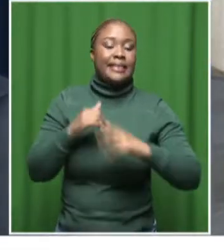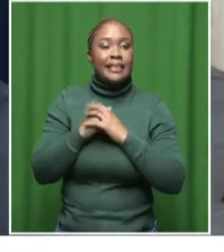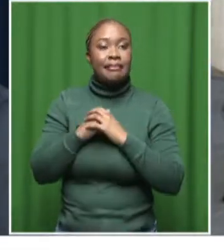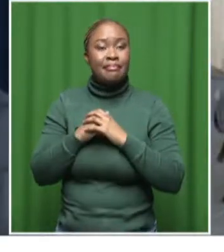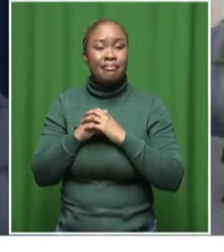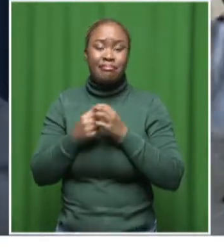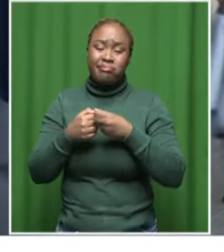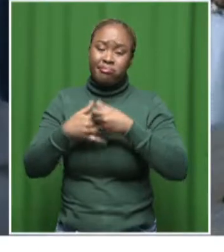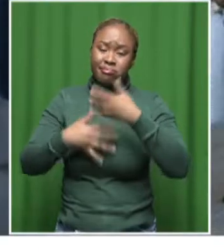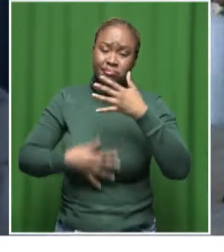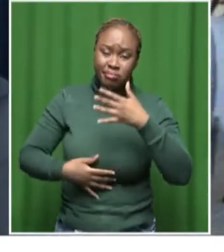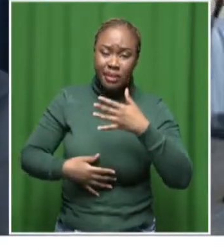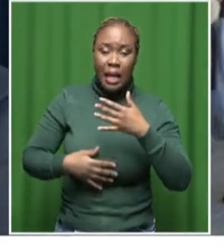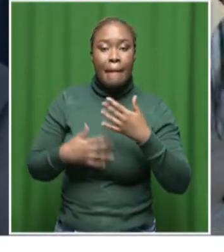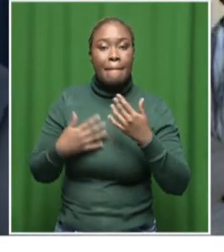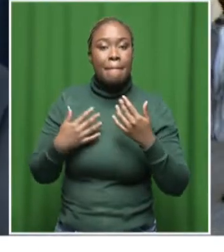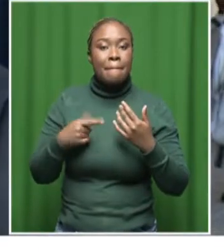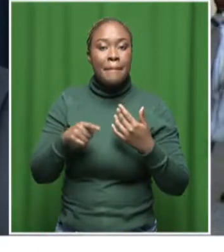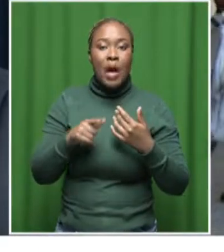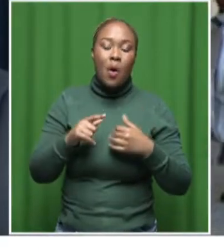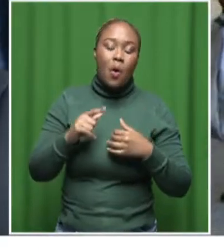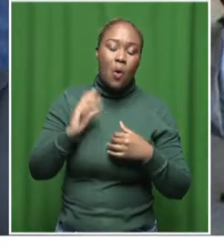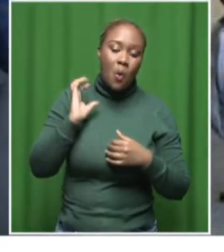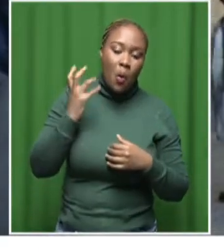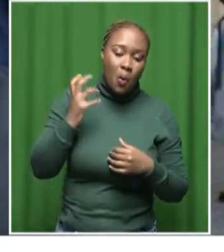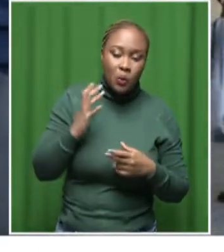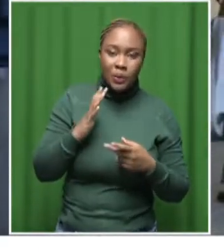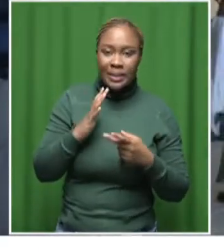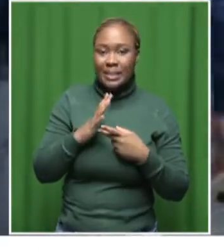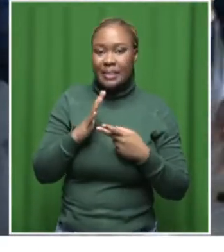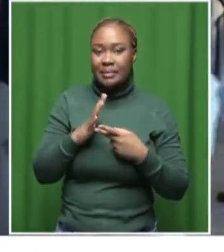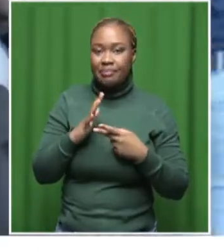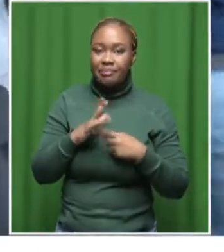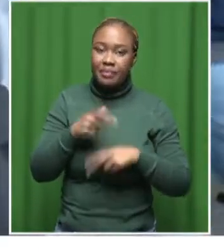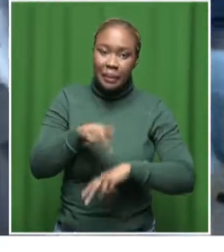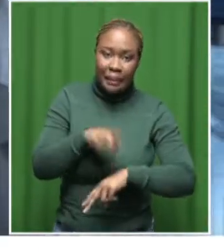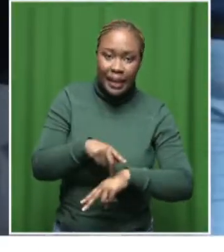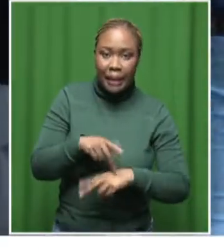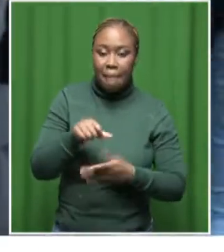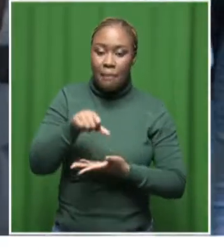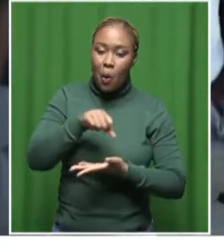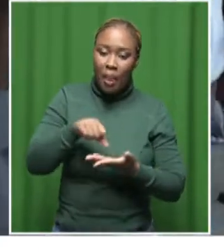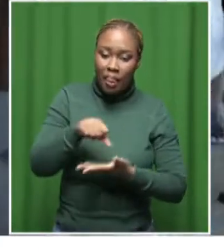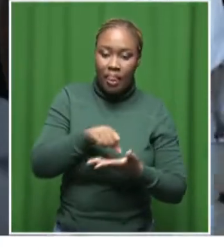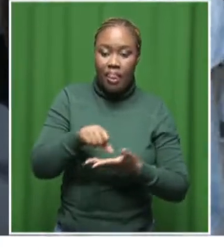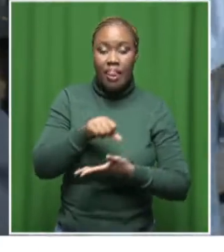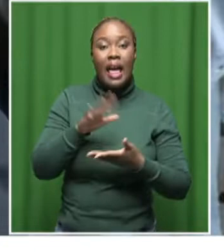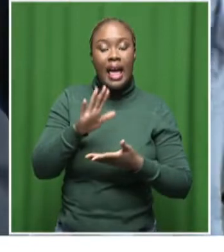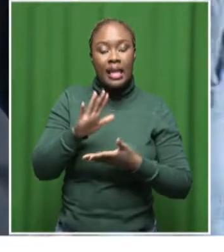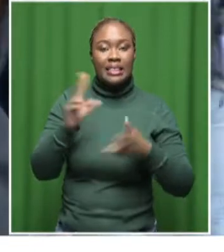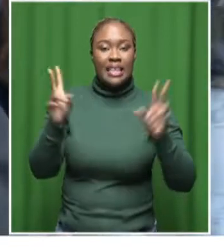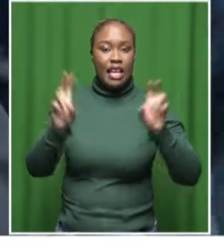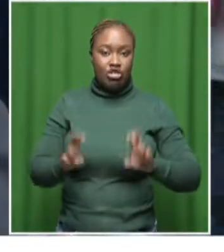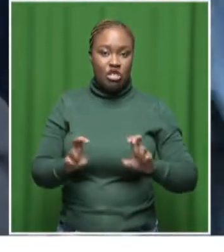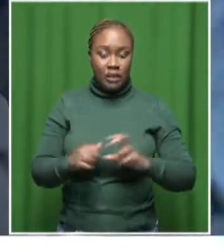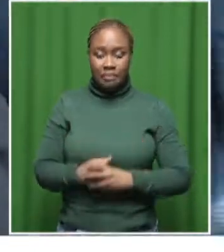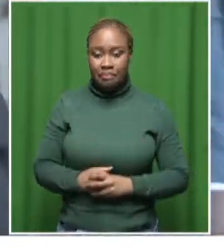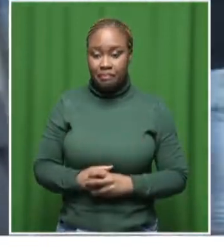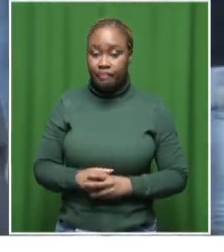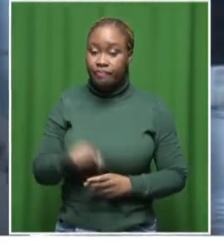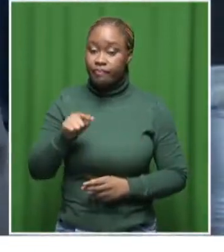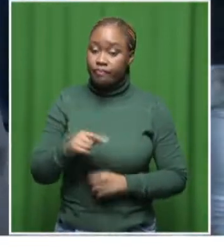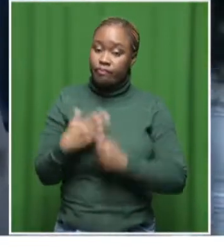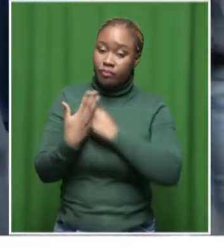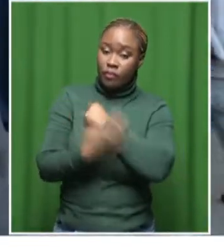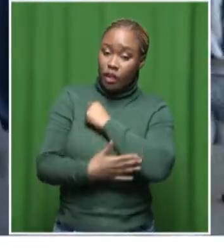in minerals and energy. For instance, in the minerals energy, the country has committed to